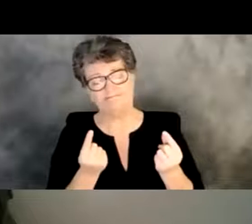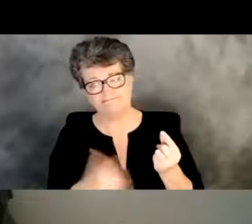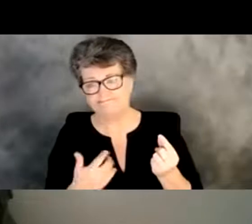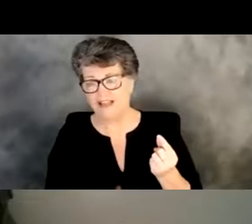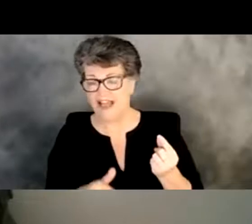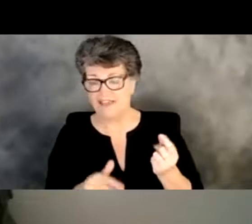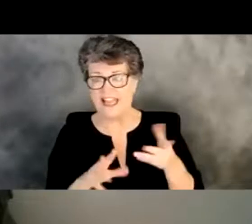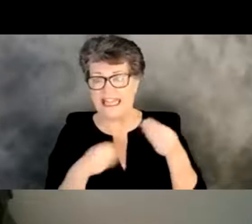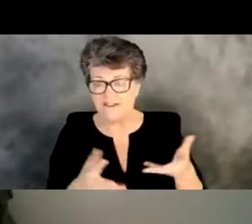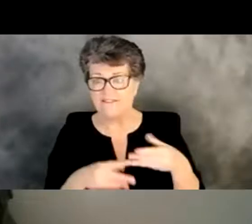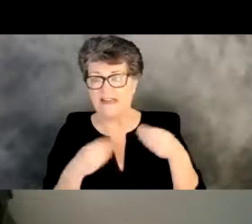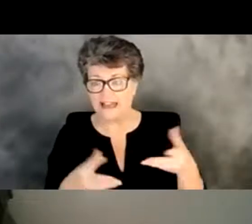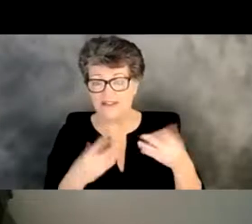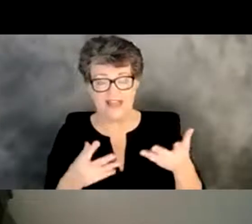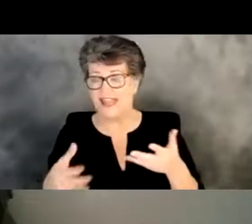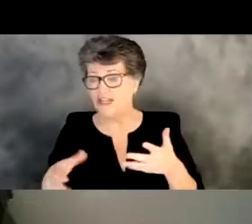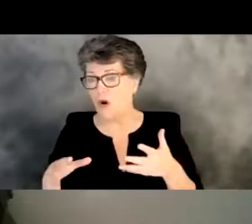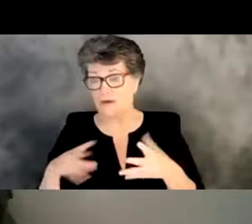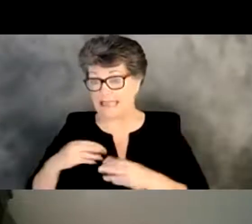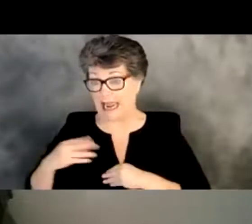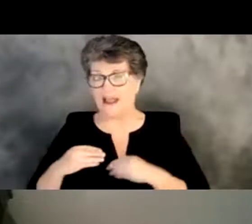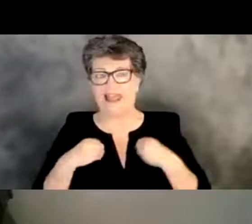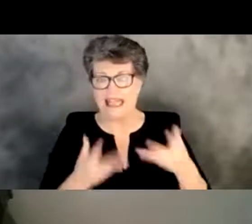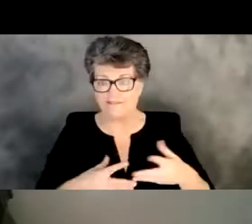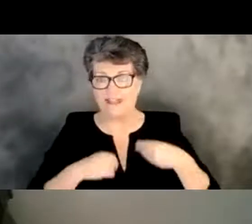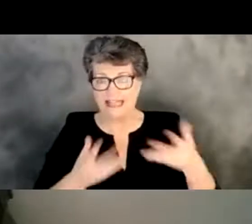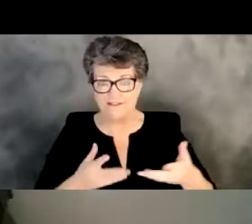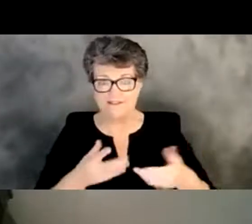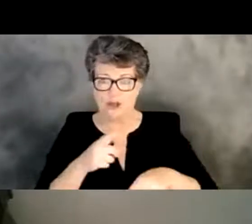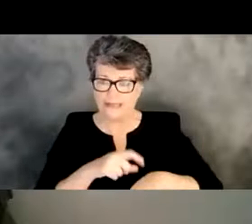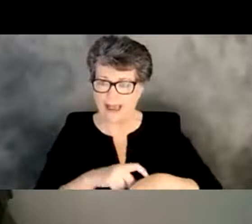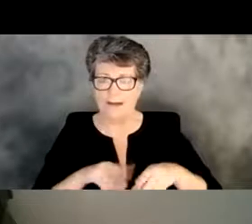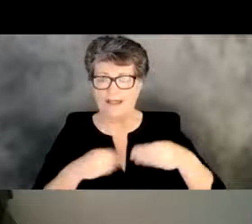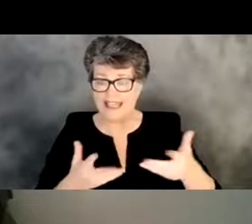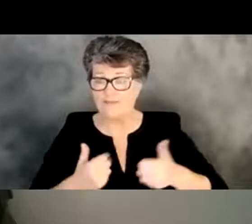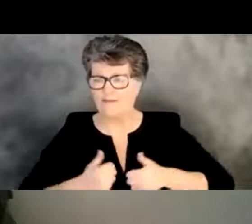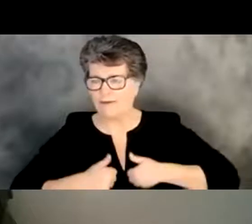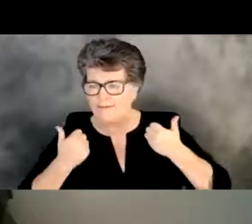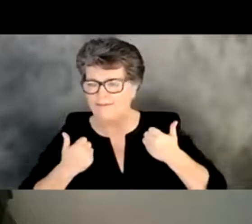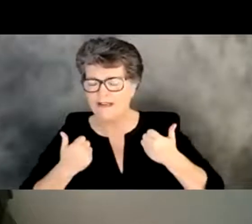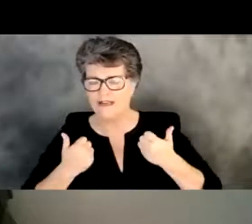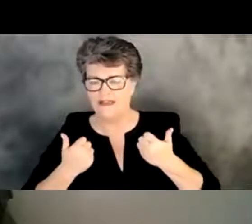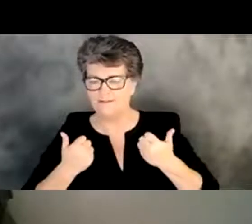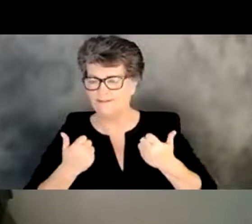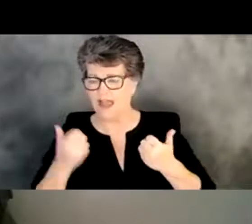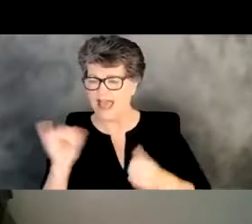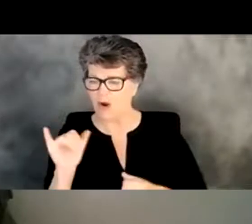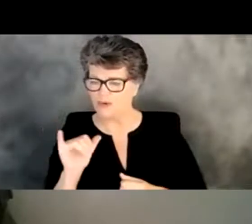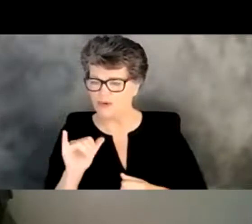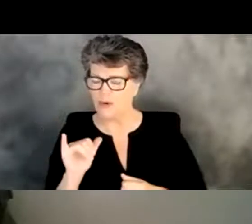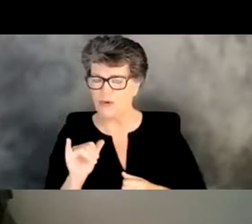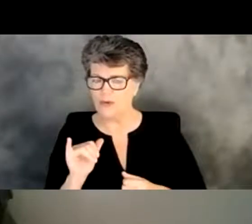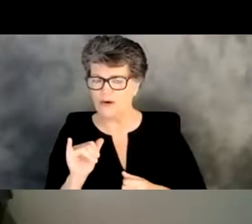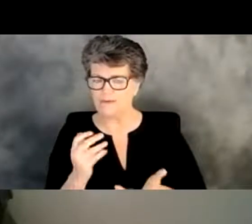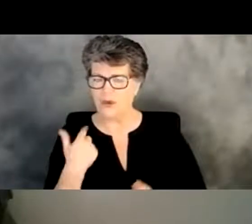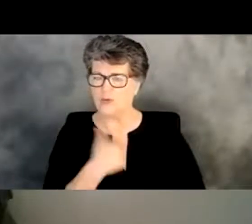givers. They are not takers, they are givers of their time, their life. And you also get to experience,